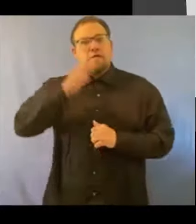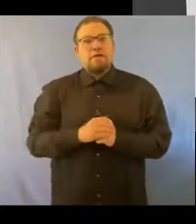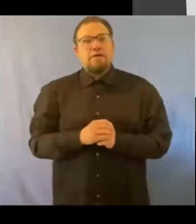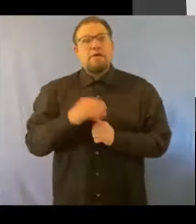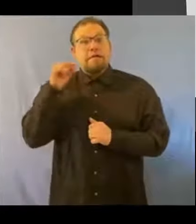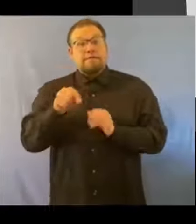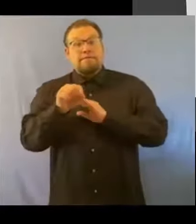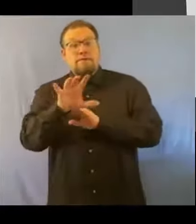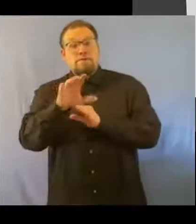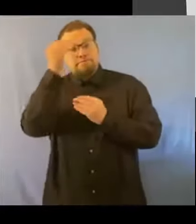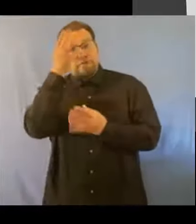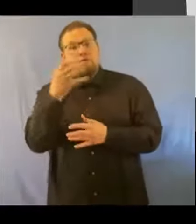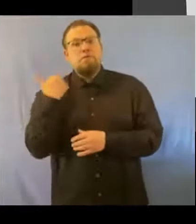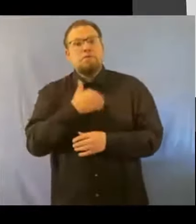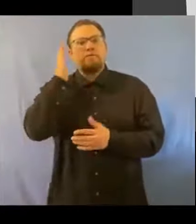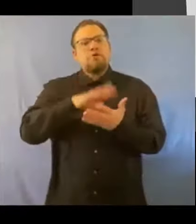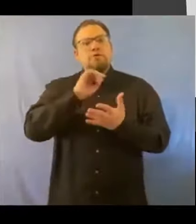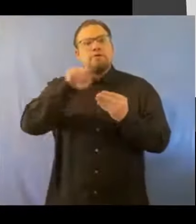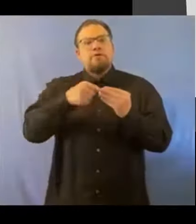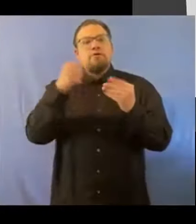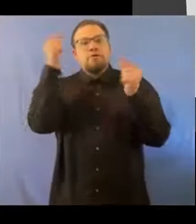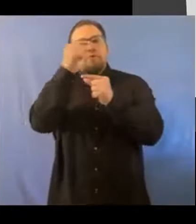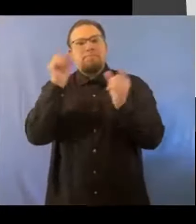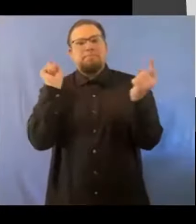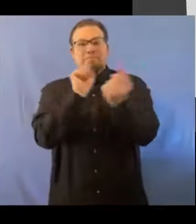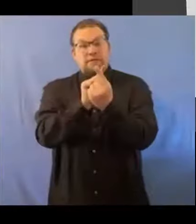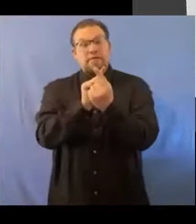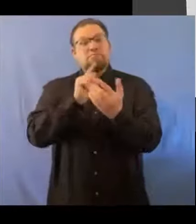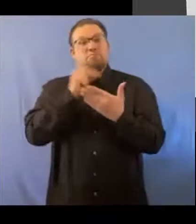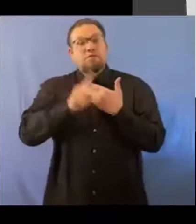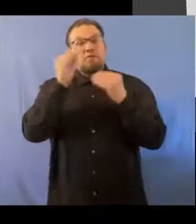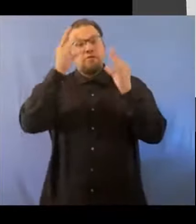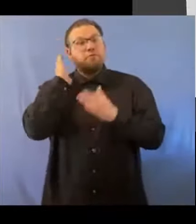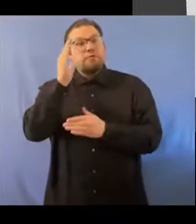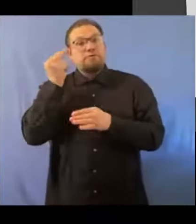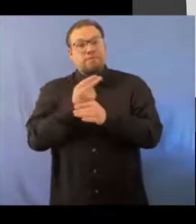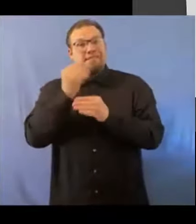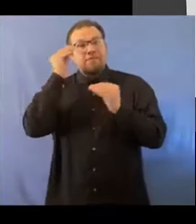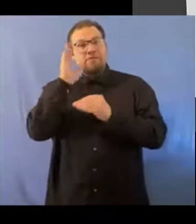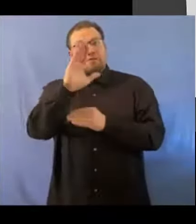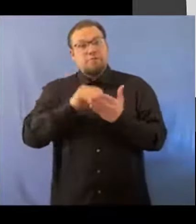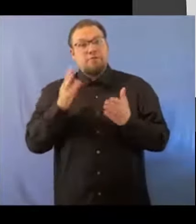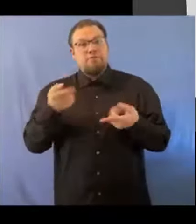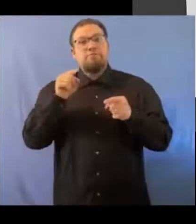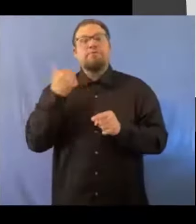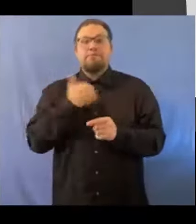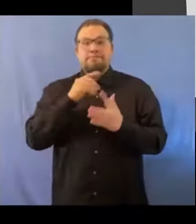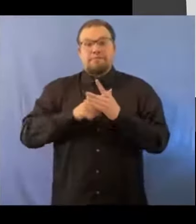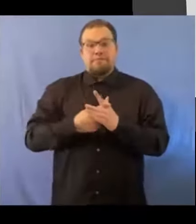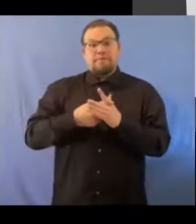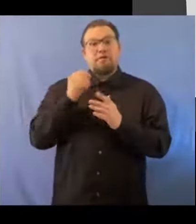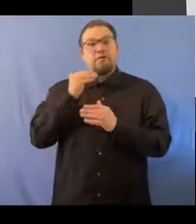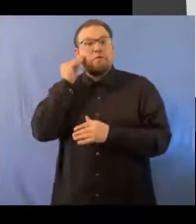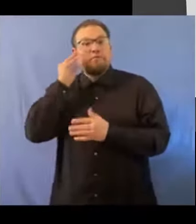Hello, in this video tutorial, we will be learning about Google Meet, a program teachers will be using to teach your student as we begin distance learning for all across